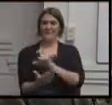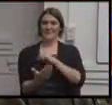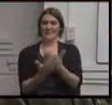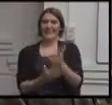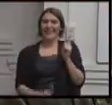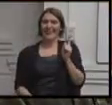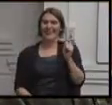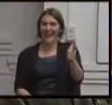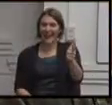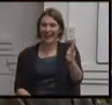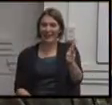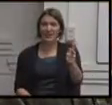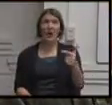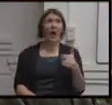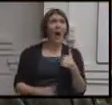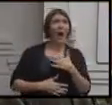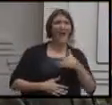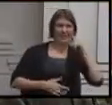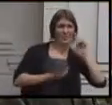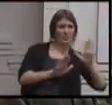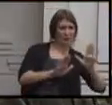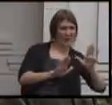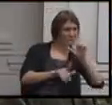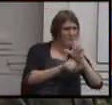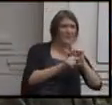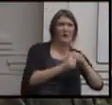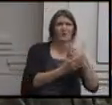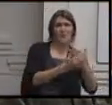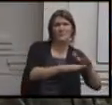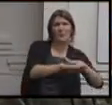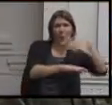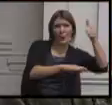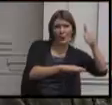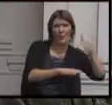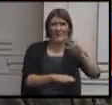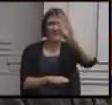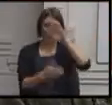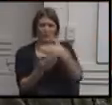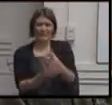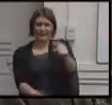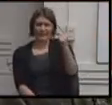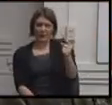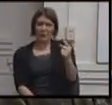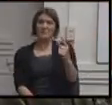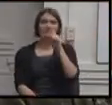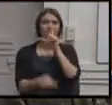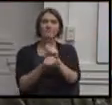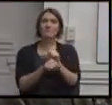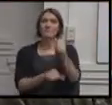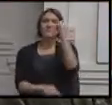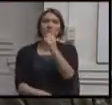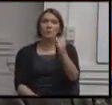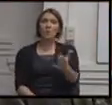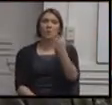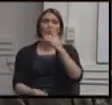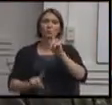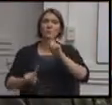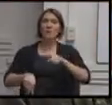which I think our ambulance and police are wonderful. But the firemen were there, and that's why I'm talking about the response